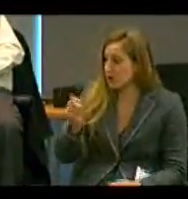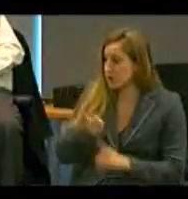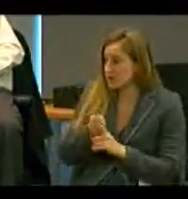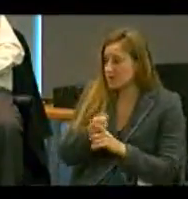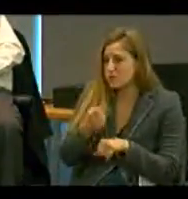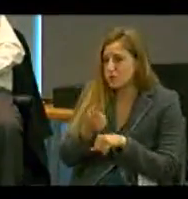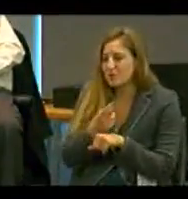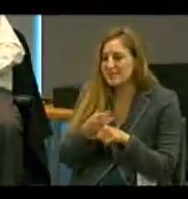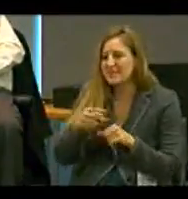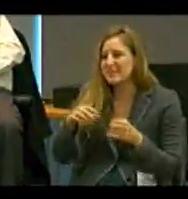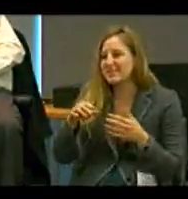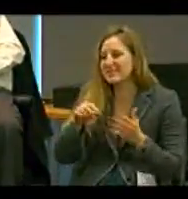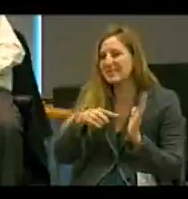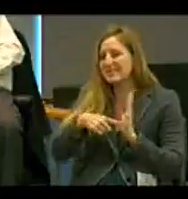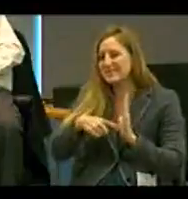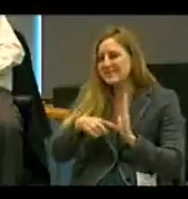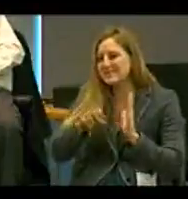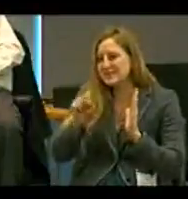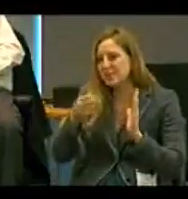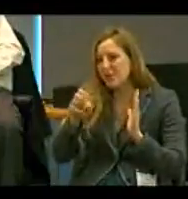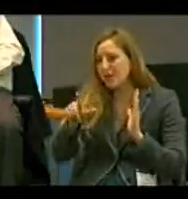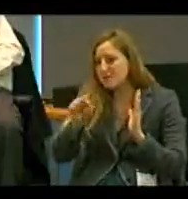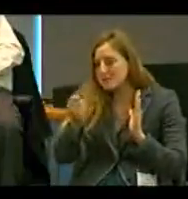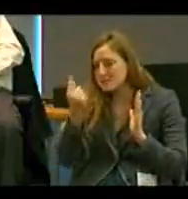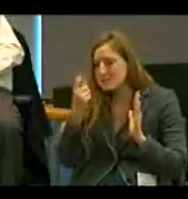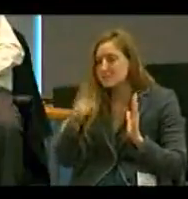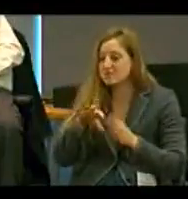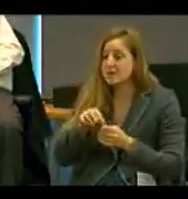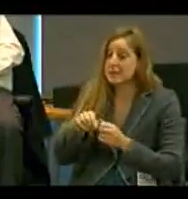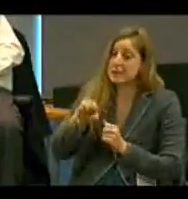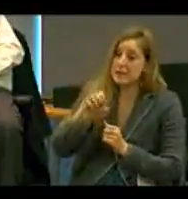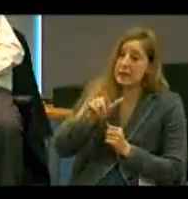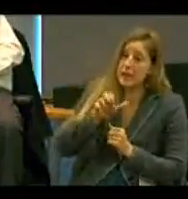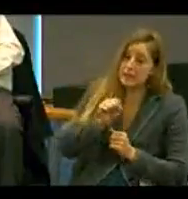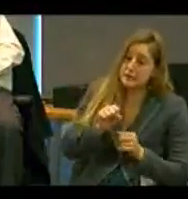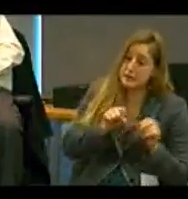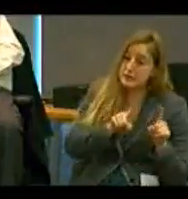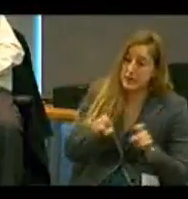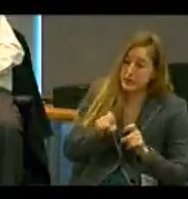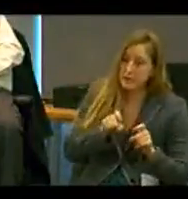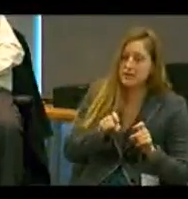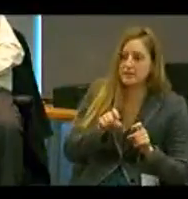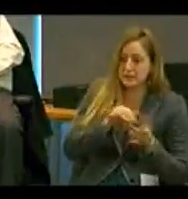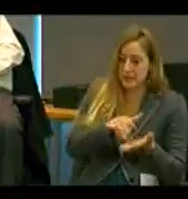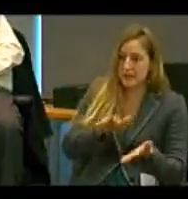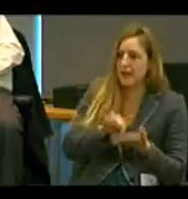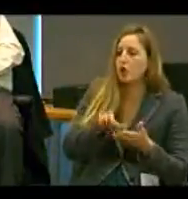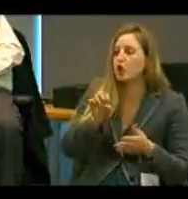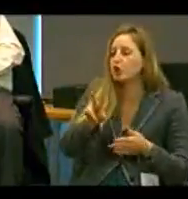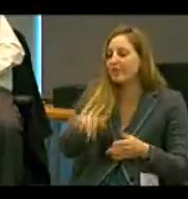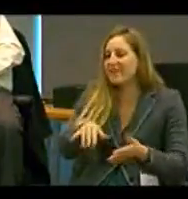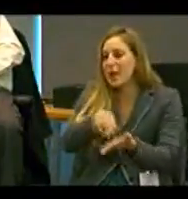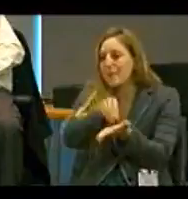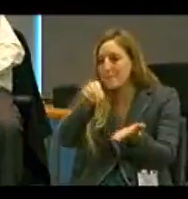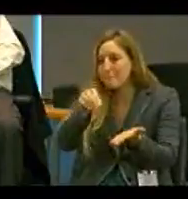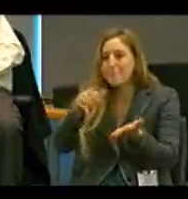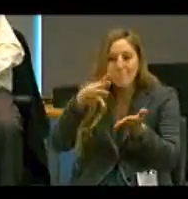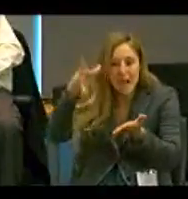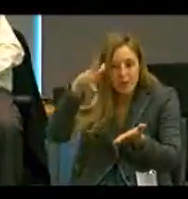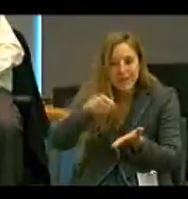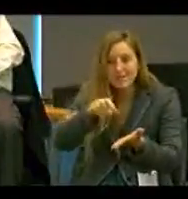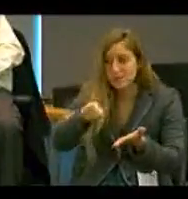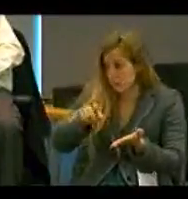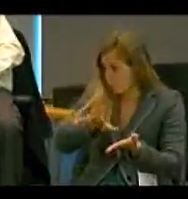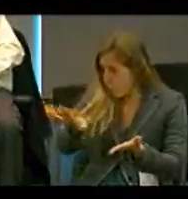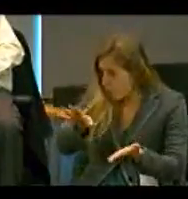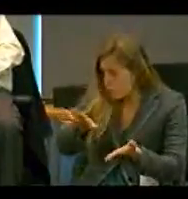samples that, if it was the ELS study, it's a survey of parents about whether students were suspended.